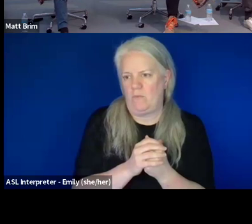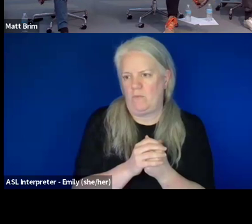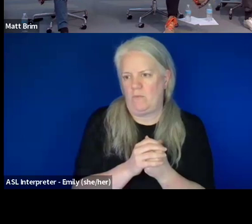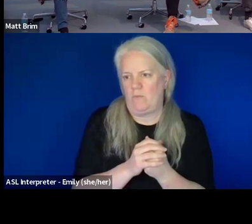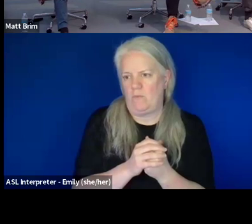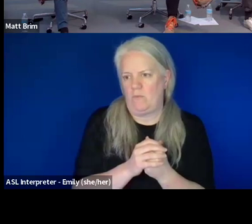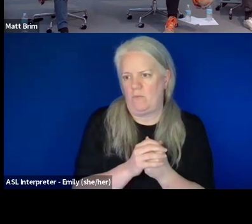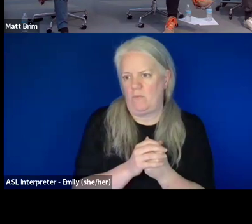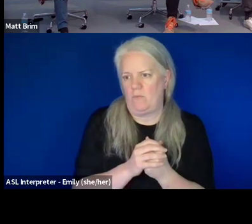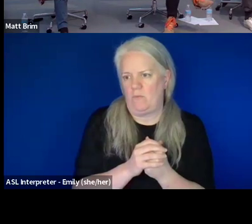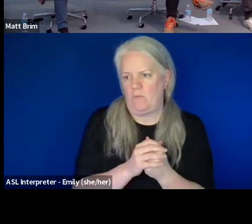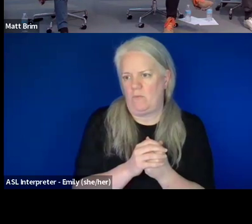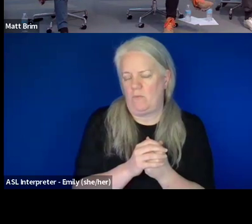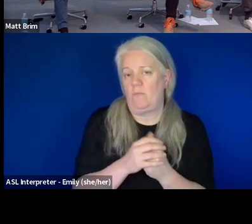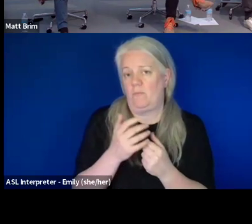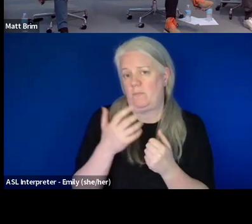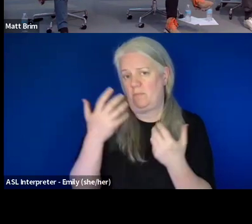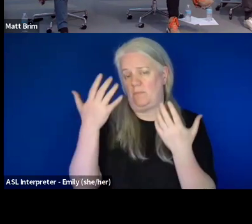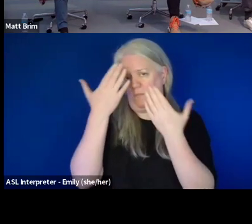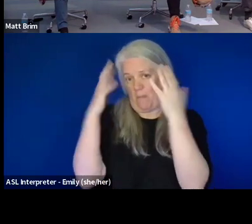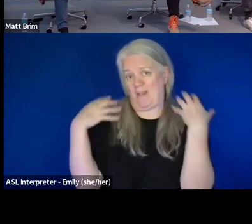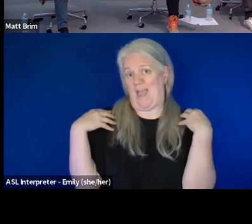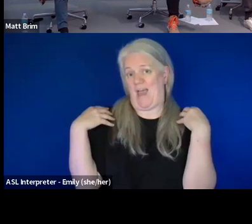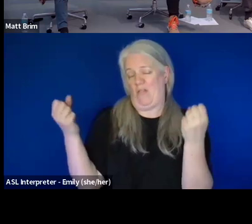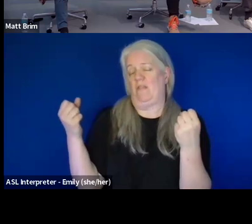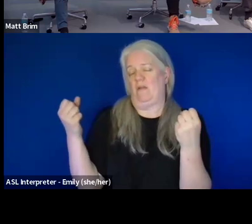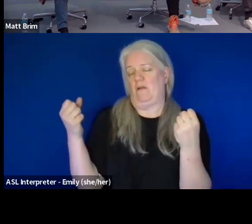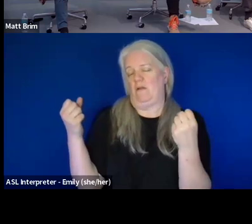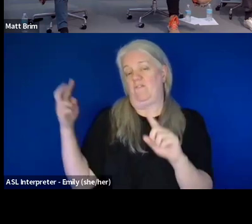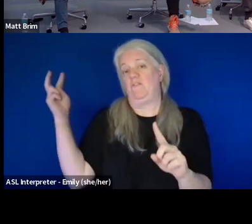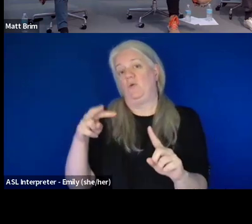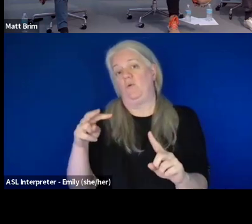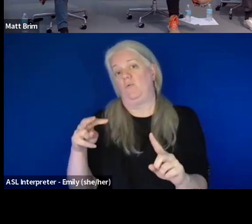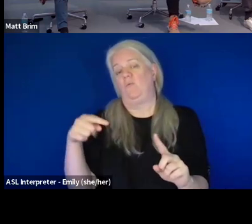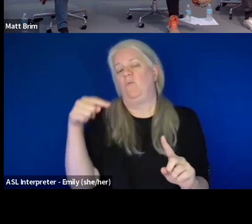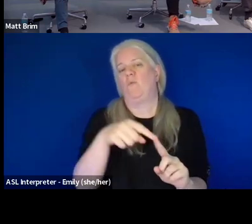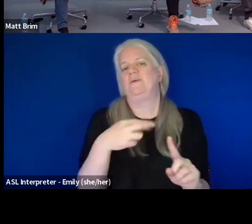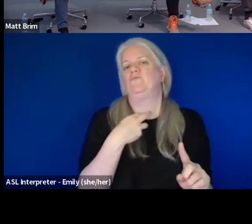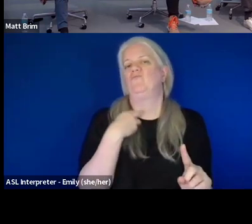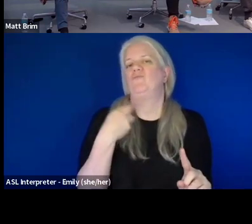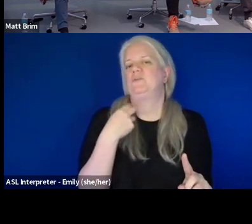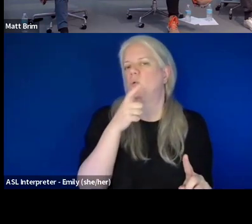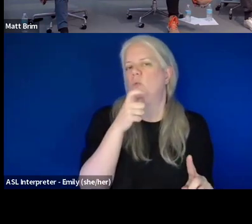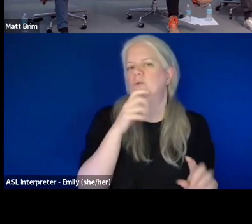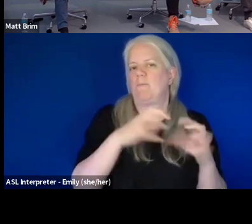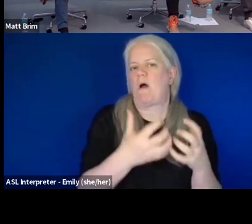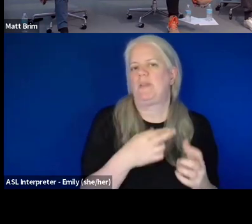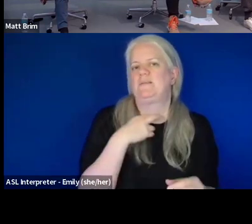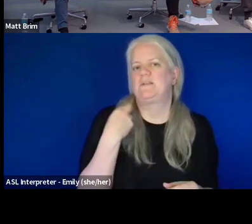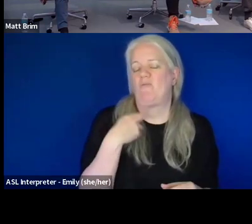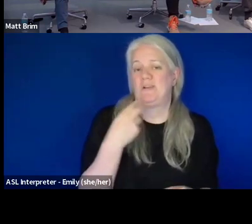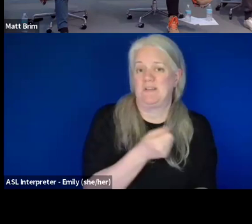it's population at risk. Is this a problem affecting 2 people, or is this a problem affecting 250,000